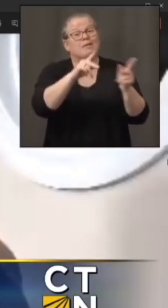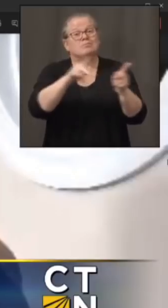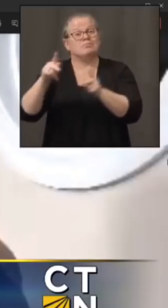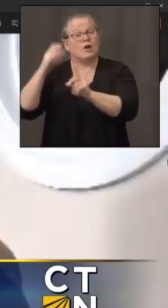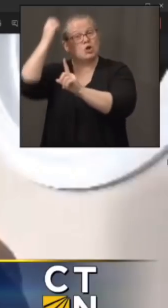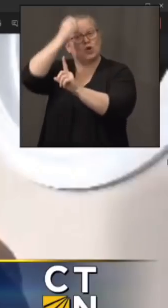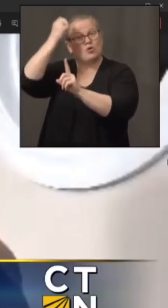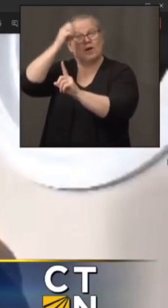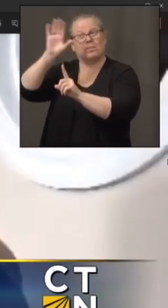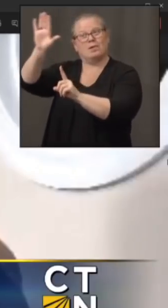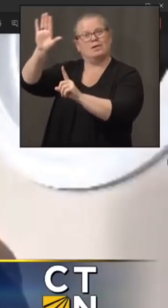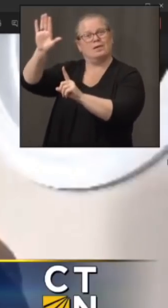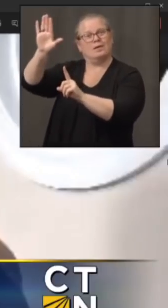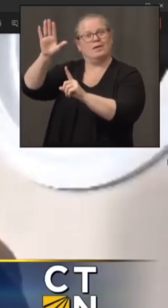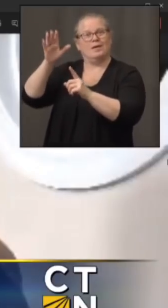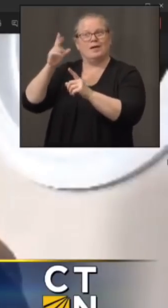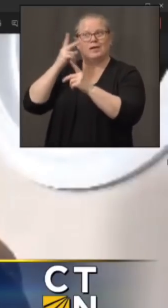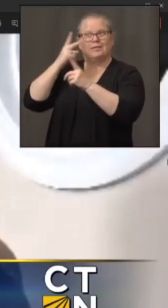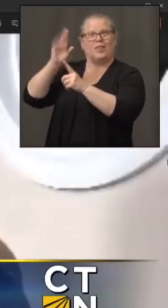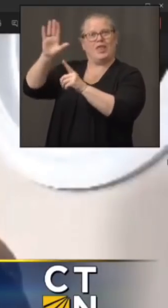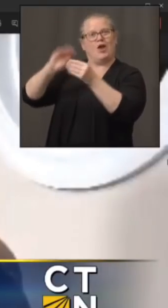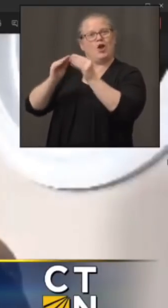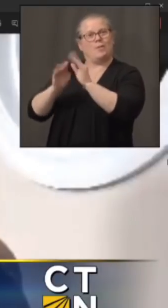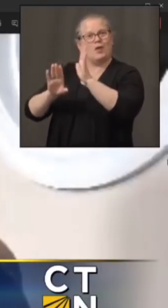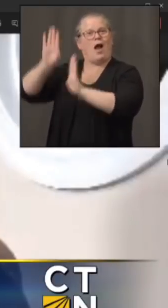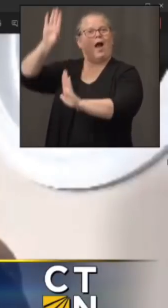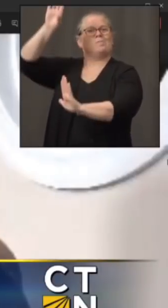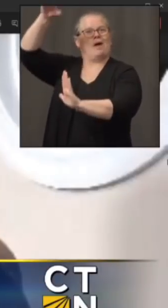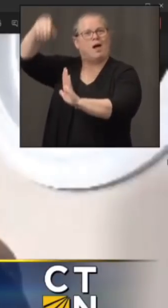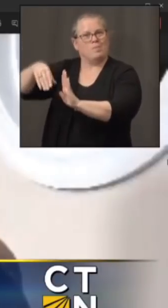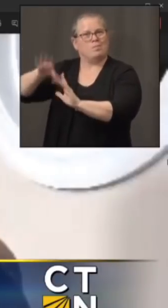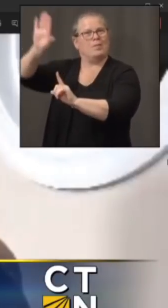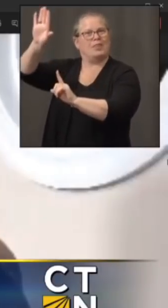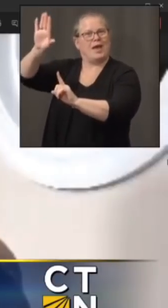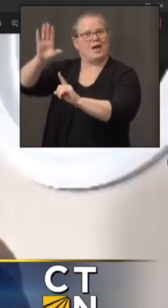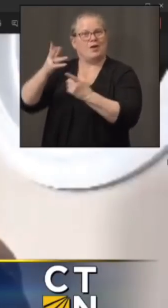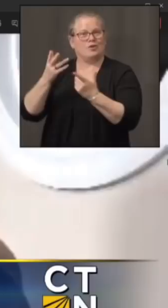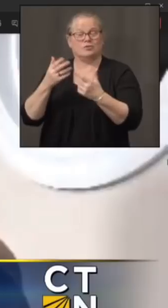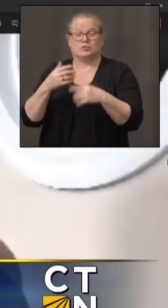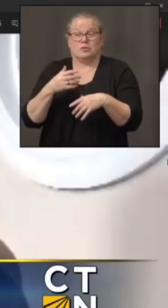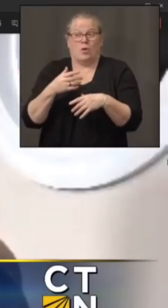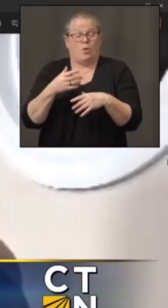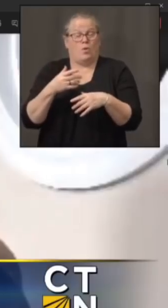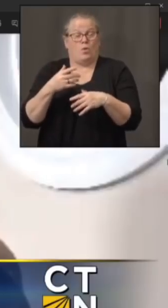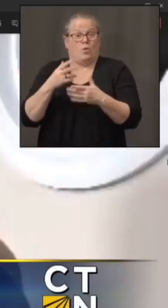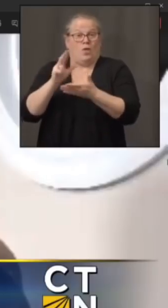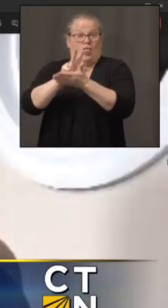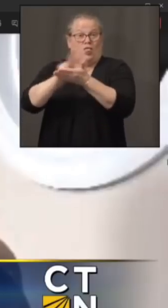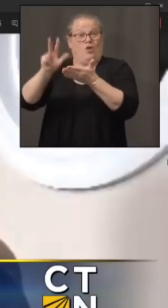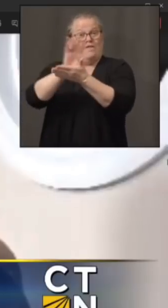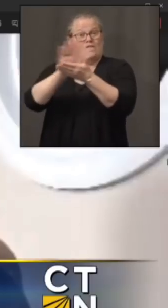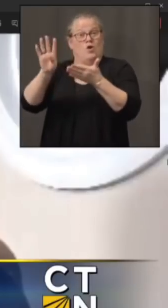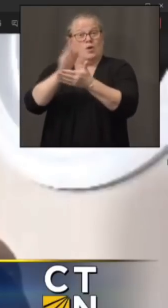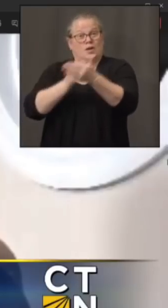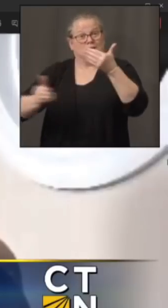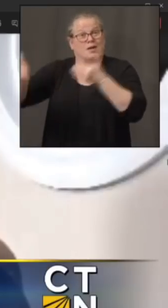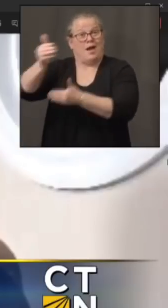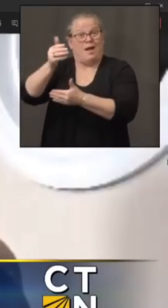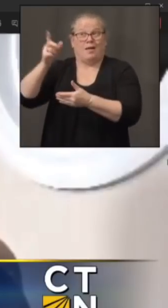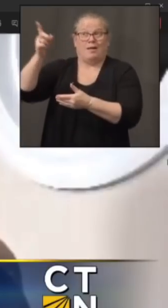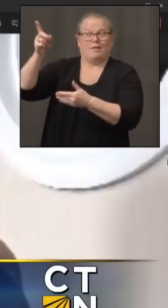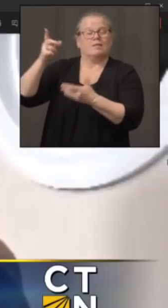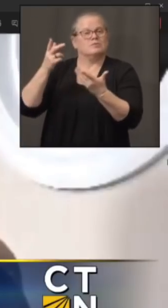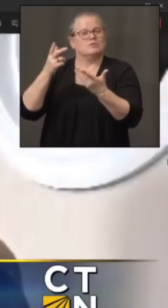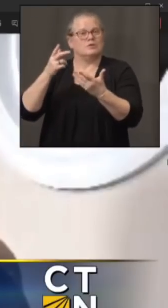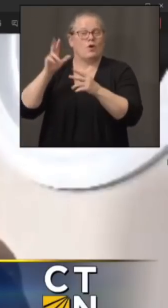people accept we're about 3 to 4 weeks behind Europe. Look at the curves today that were posted on Twitter and elsewhere, looking at hospitalizations